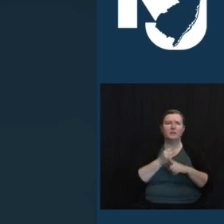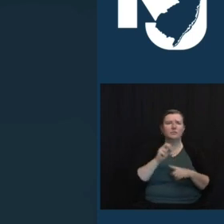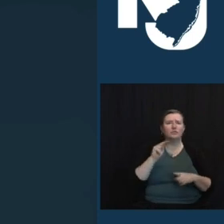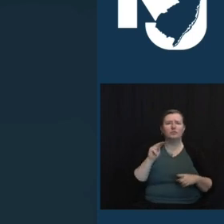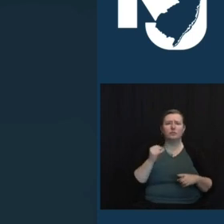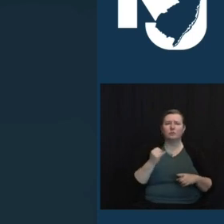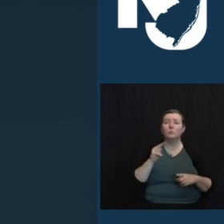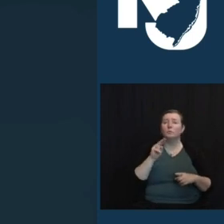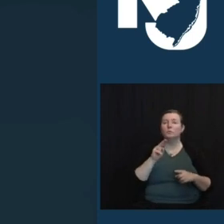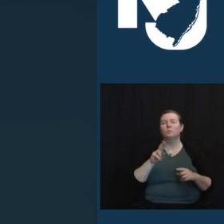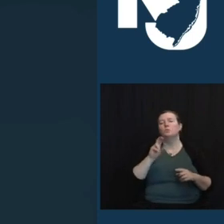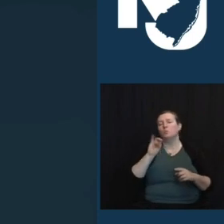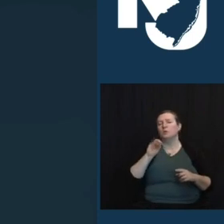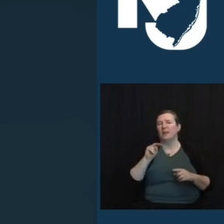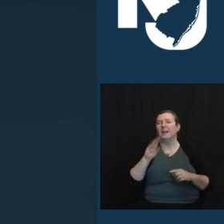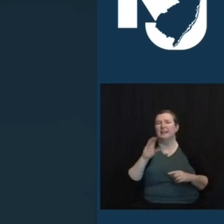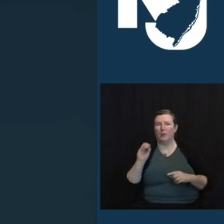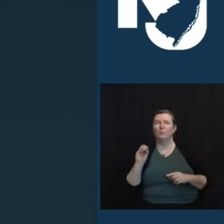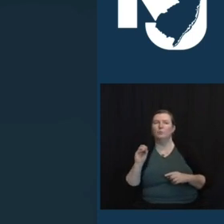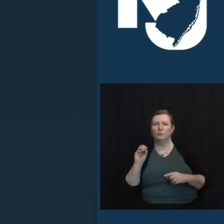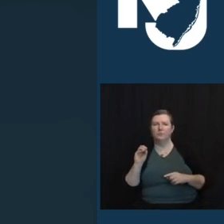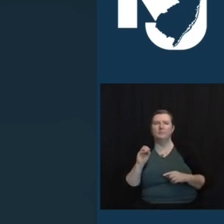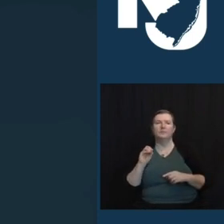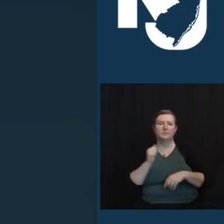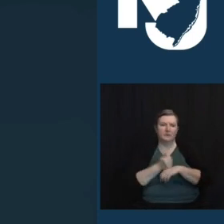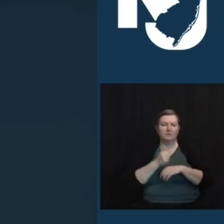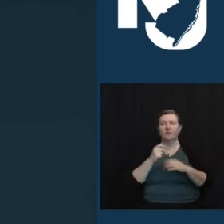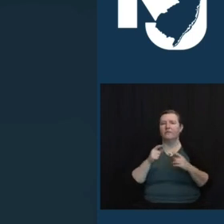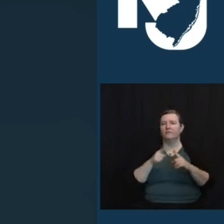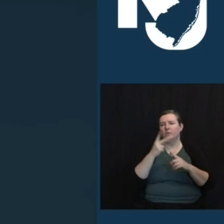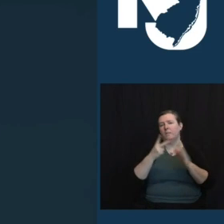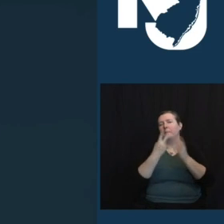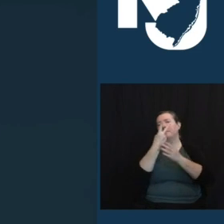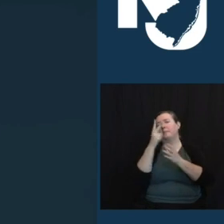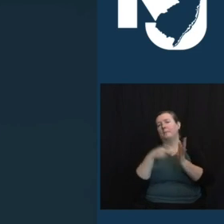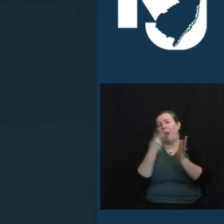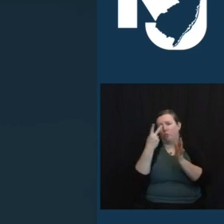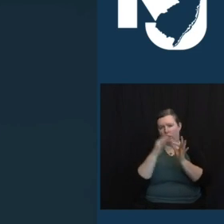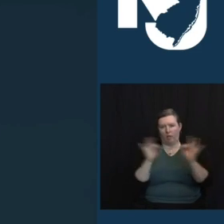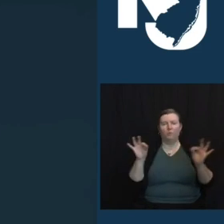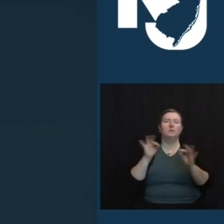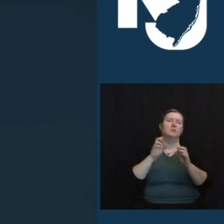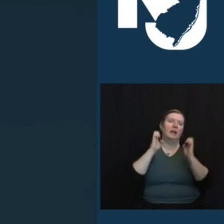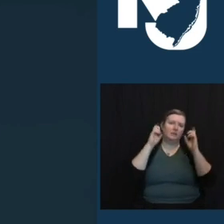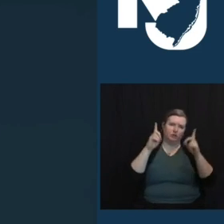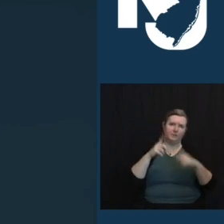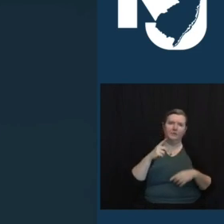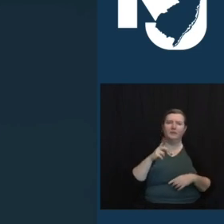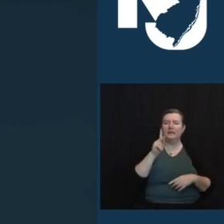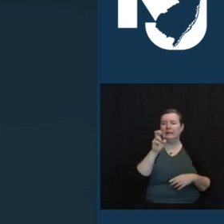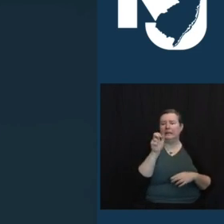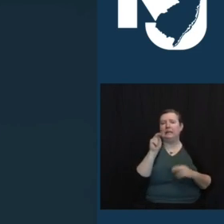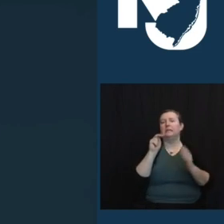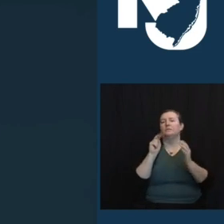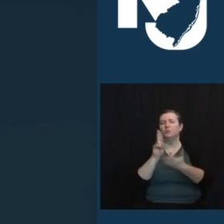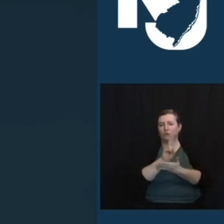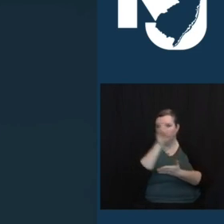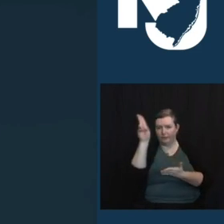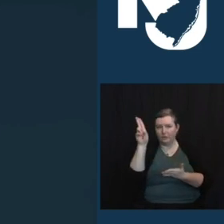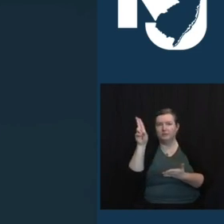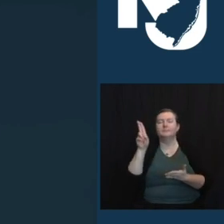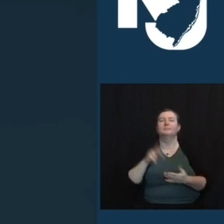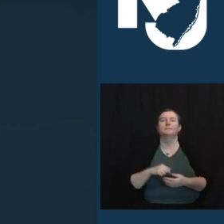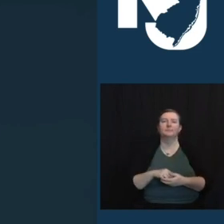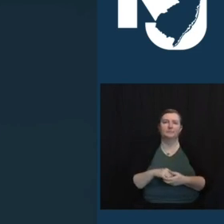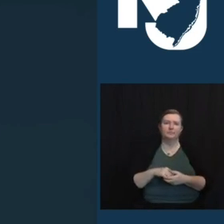established the first bilingual education program at Keene University, opening the doors to a higher education for countless